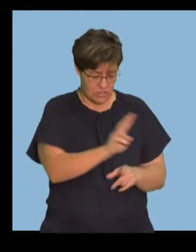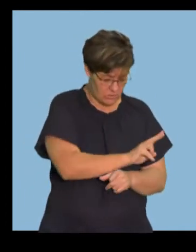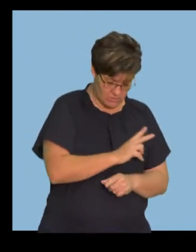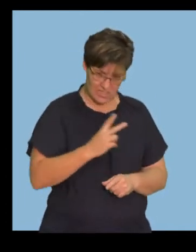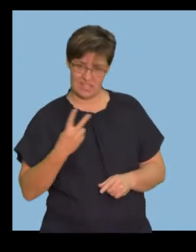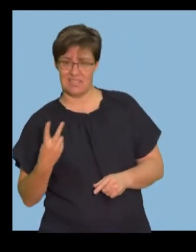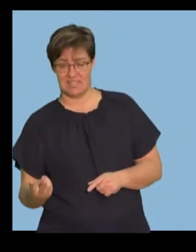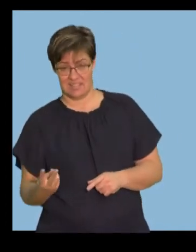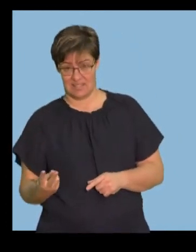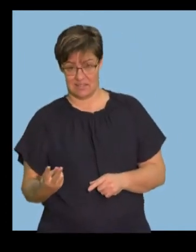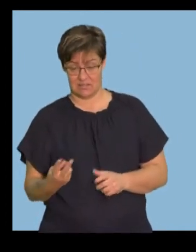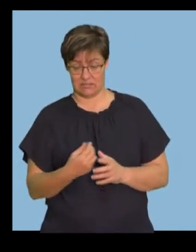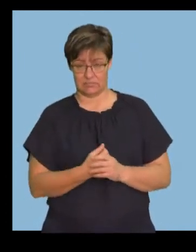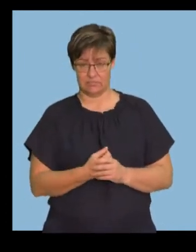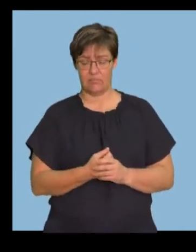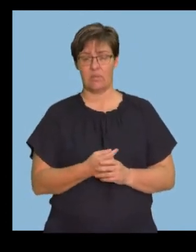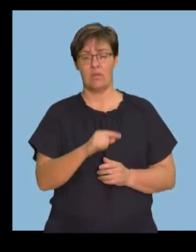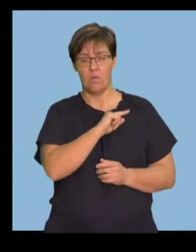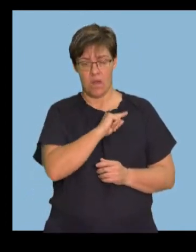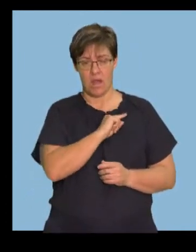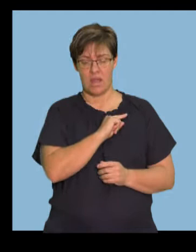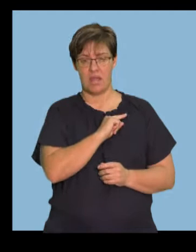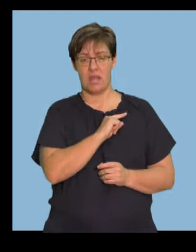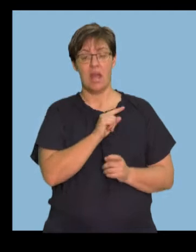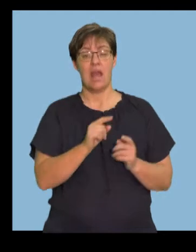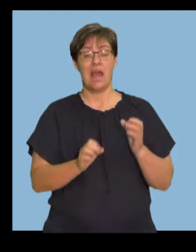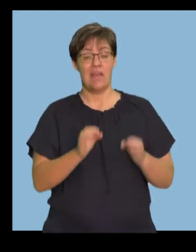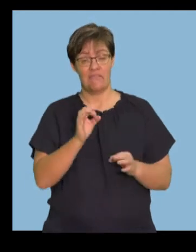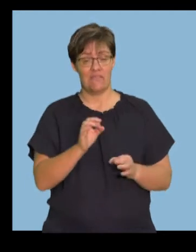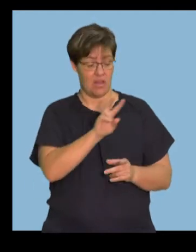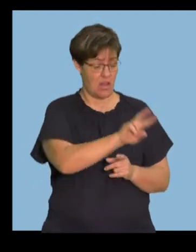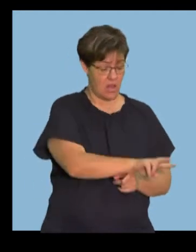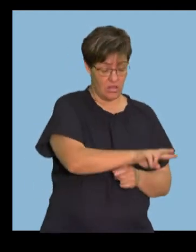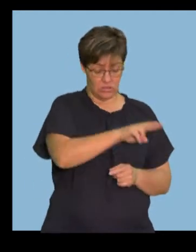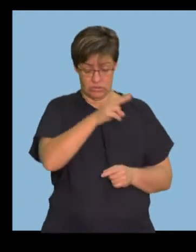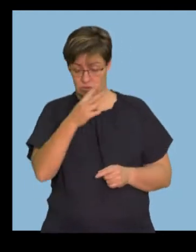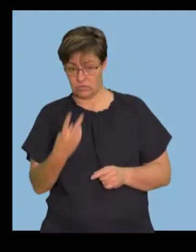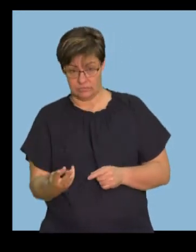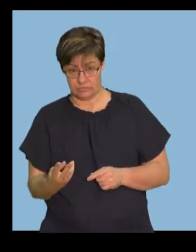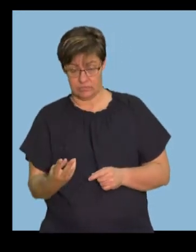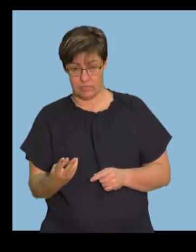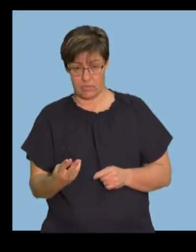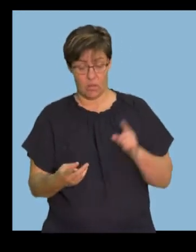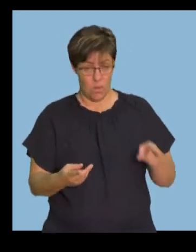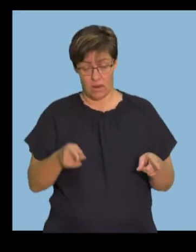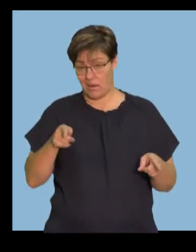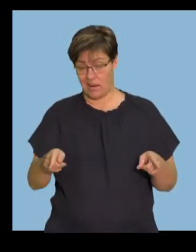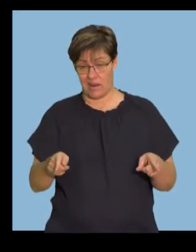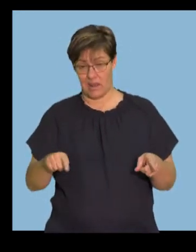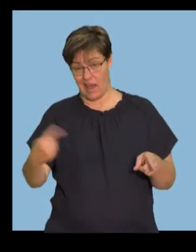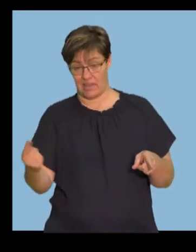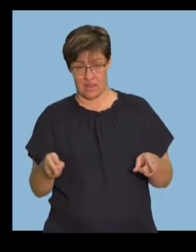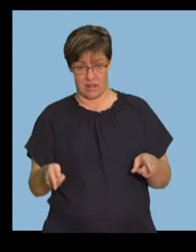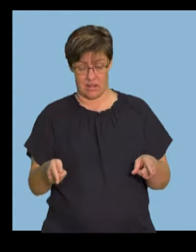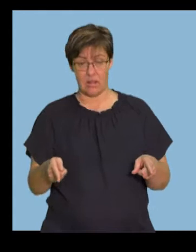Is conversion of energy or work done, because work is done when energy is converted from